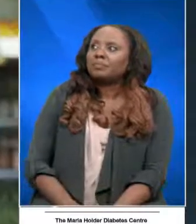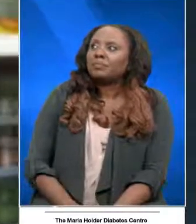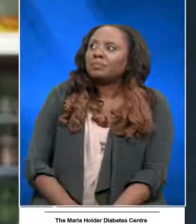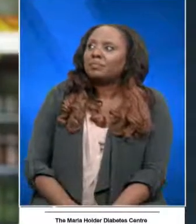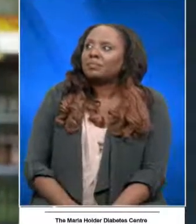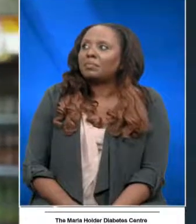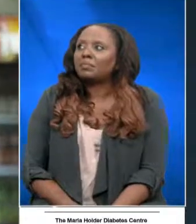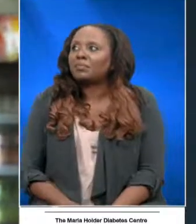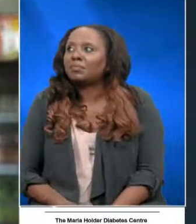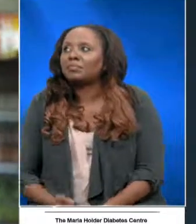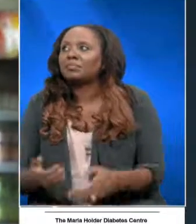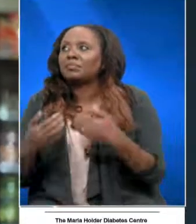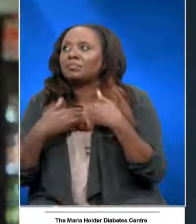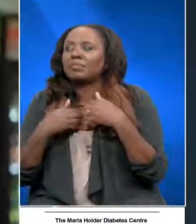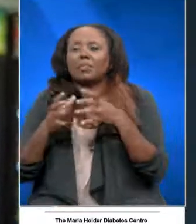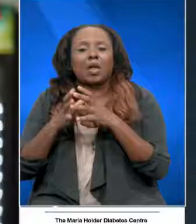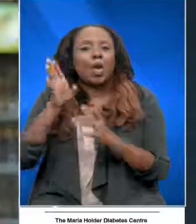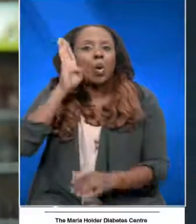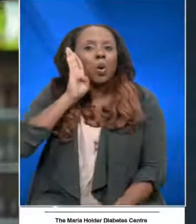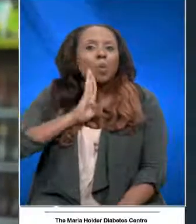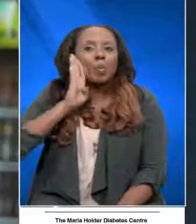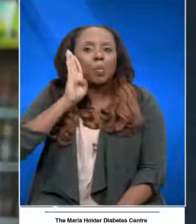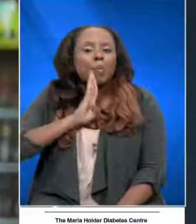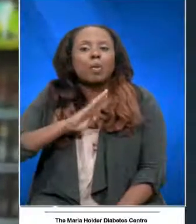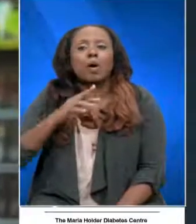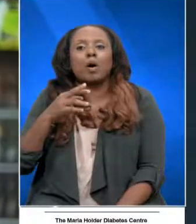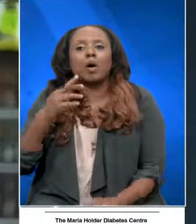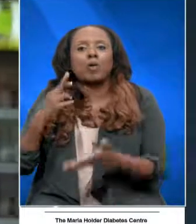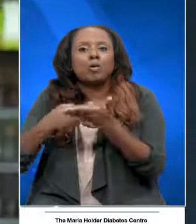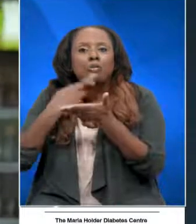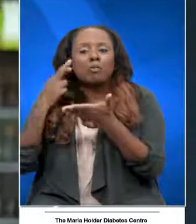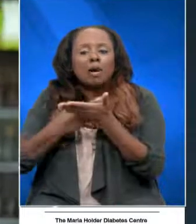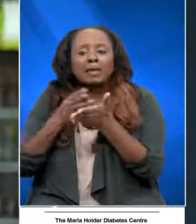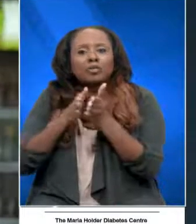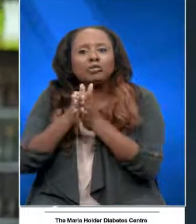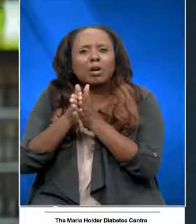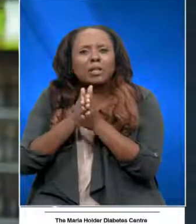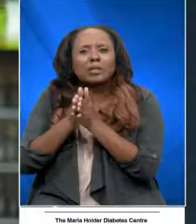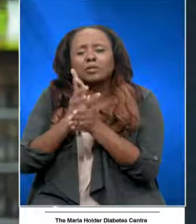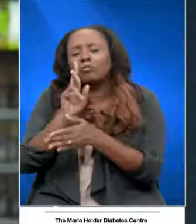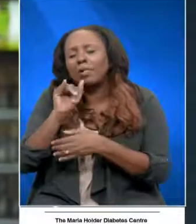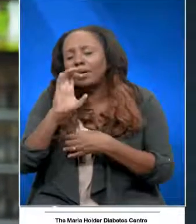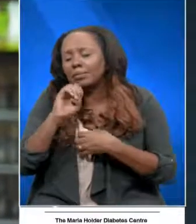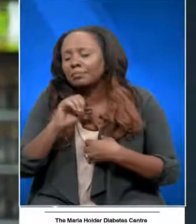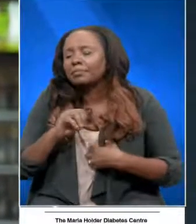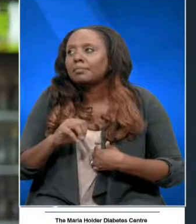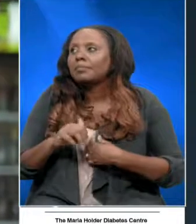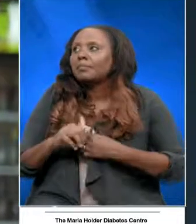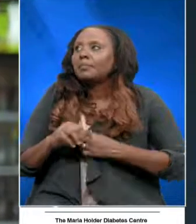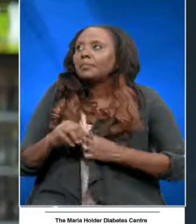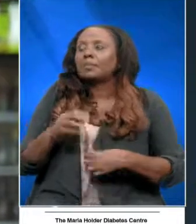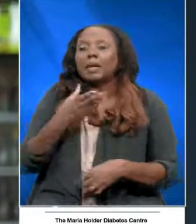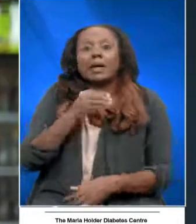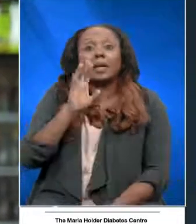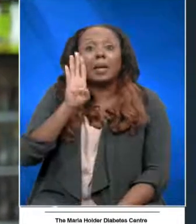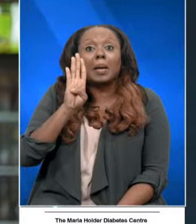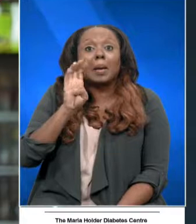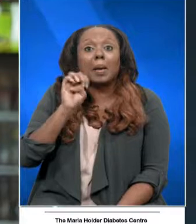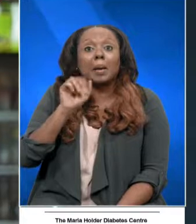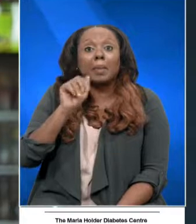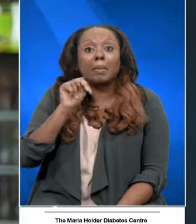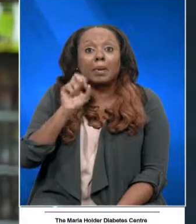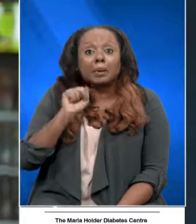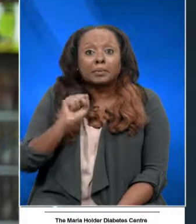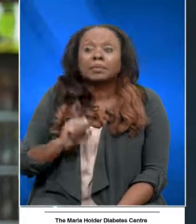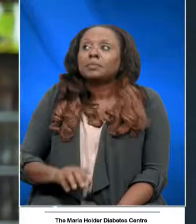and beans and brown rice. You know what? The peas and beans are a significant source of vegetable protein. These are full of your